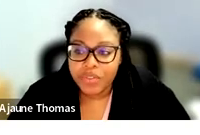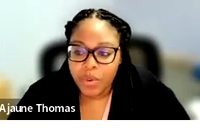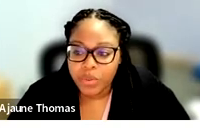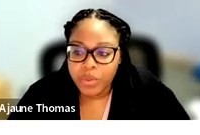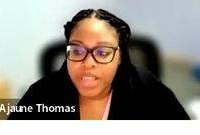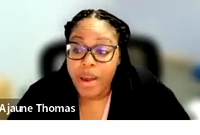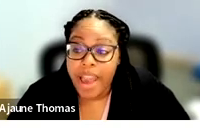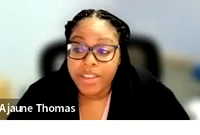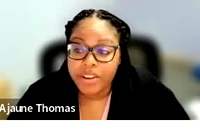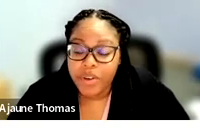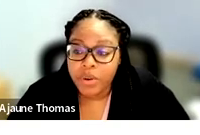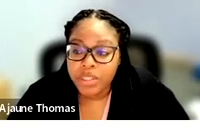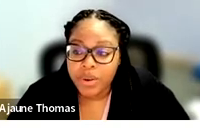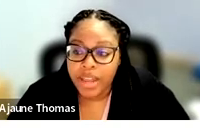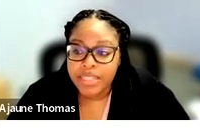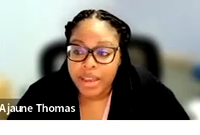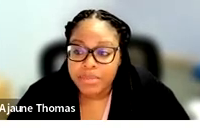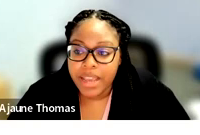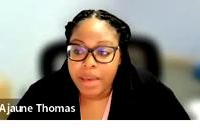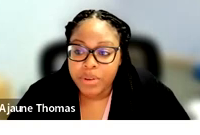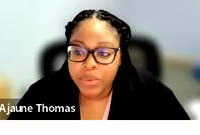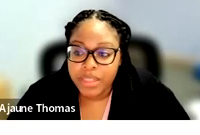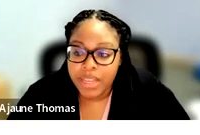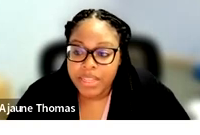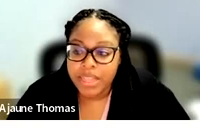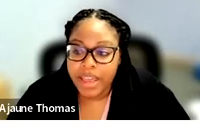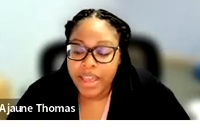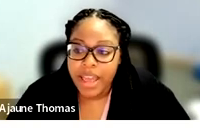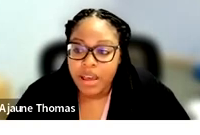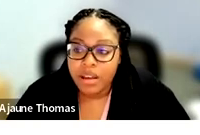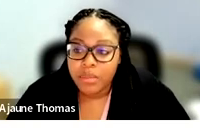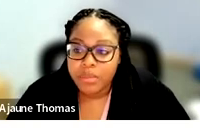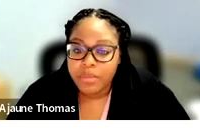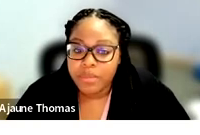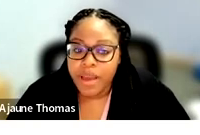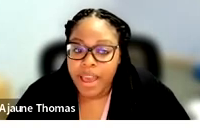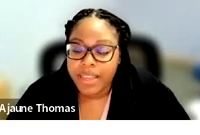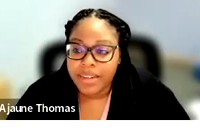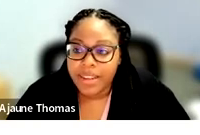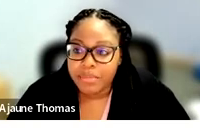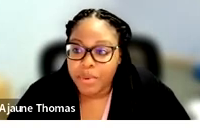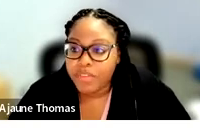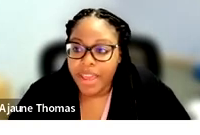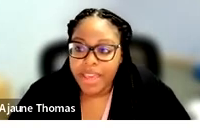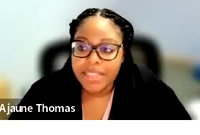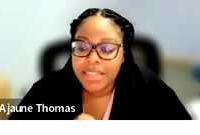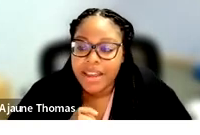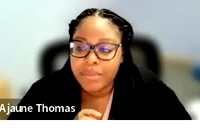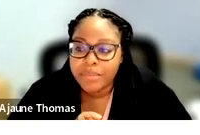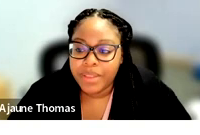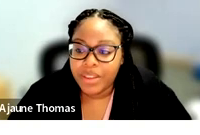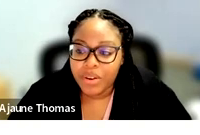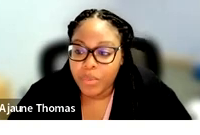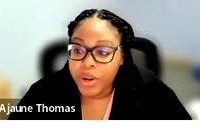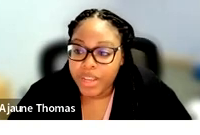your phone without having your phone. So a lot of times, like I'm doing things that, I like need both hands and